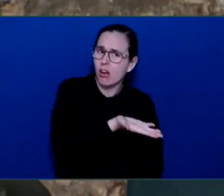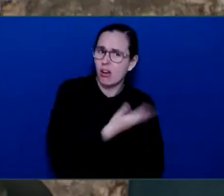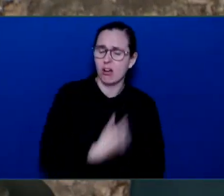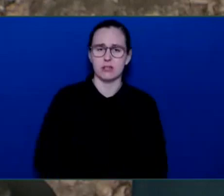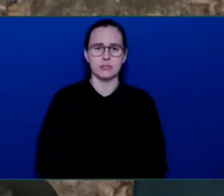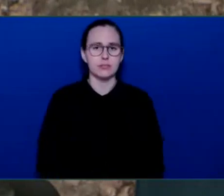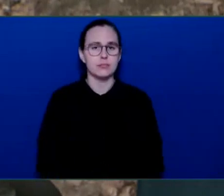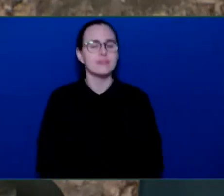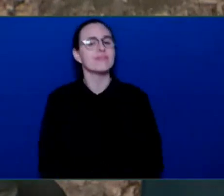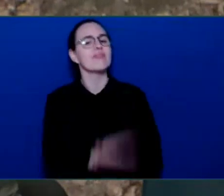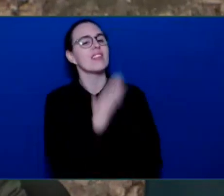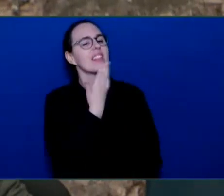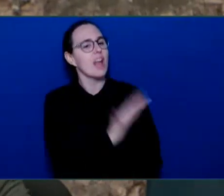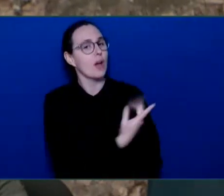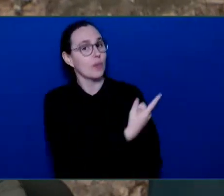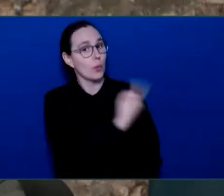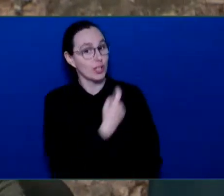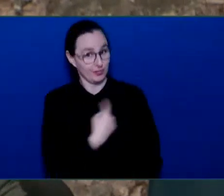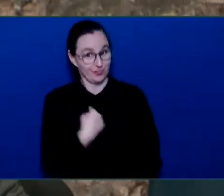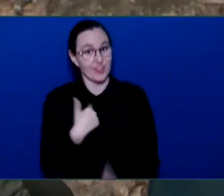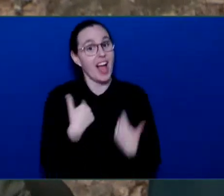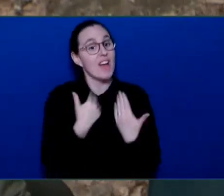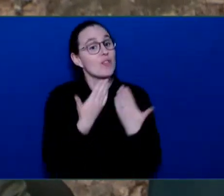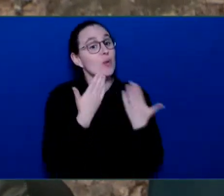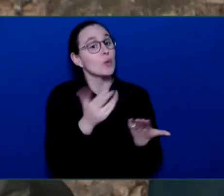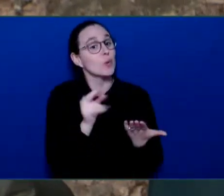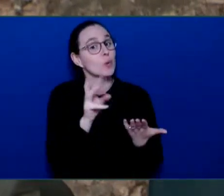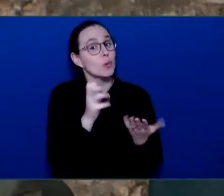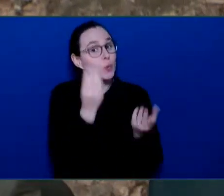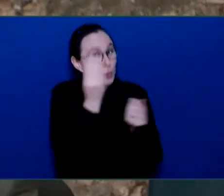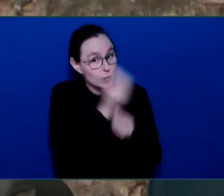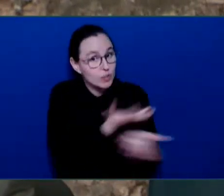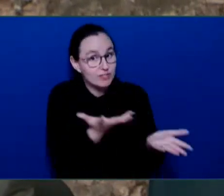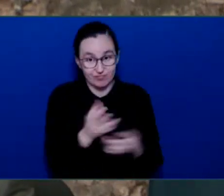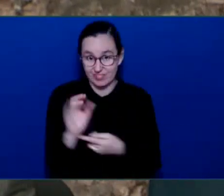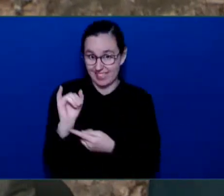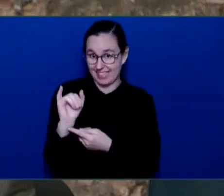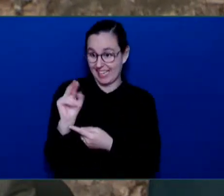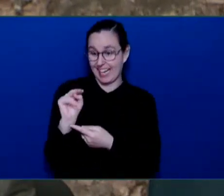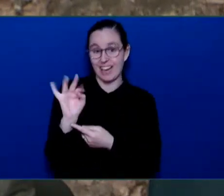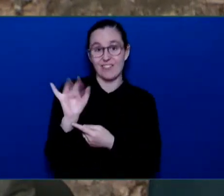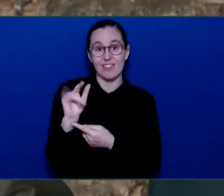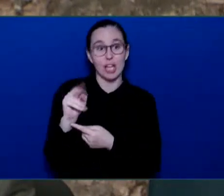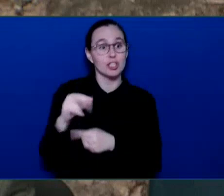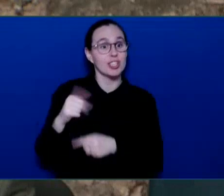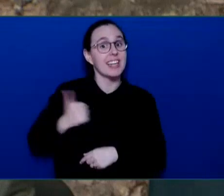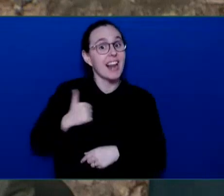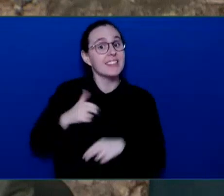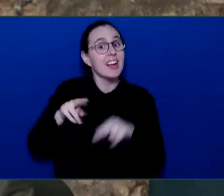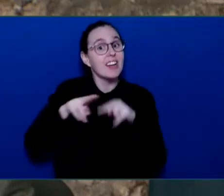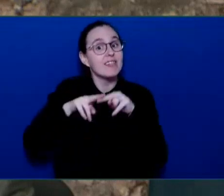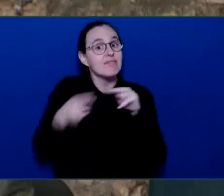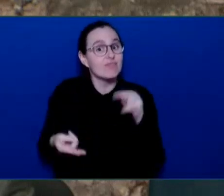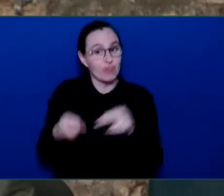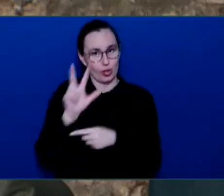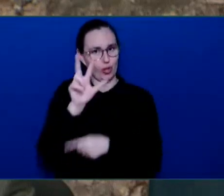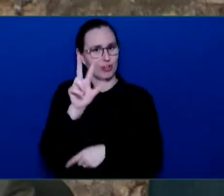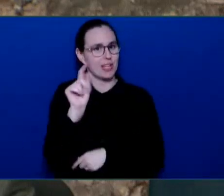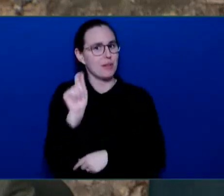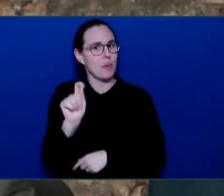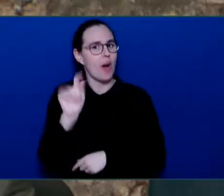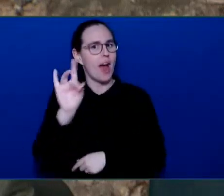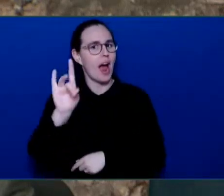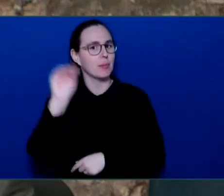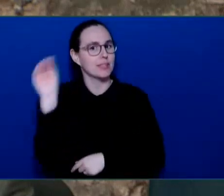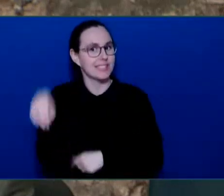today. Inflation in Canada is down to 3.8%, but in BC, it's actually down to 3.3%, which